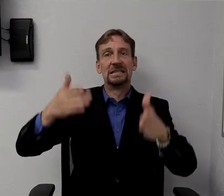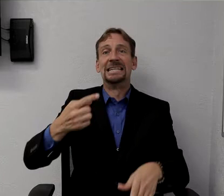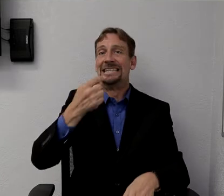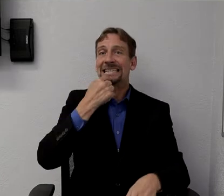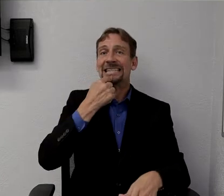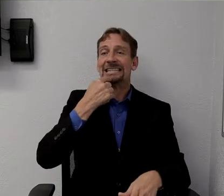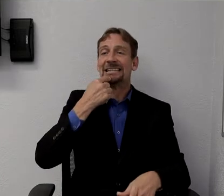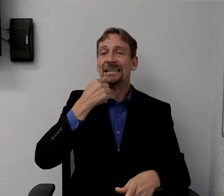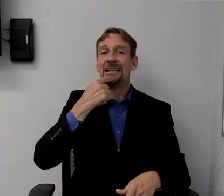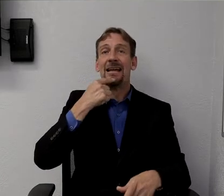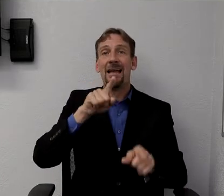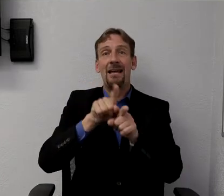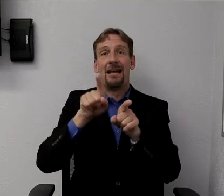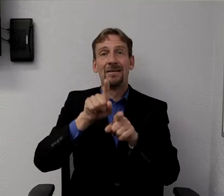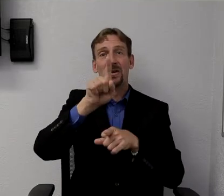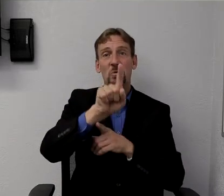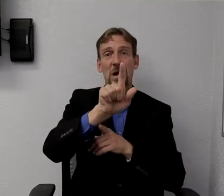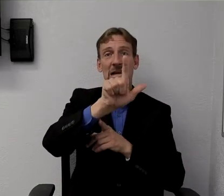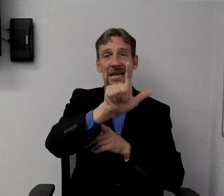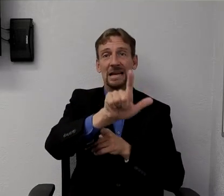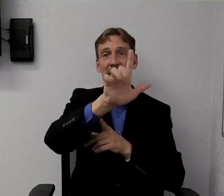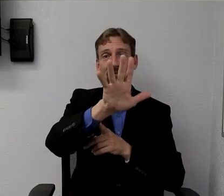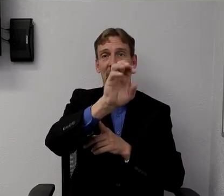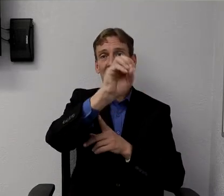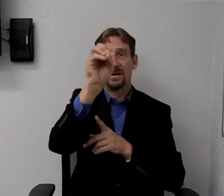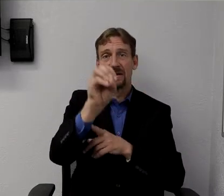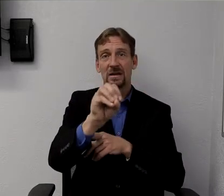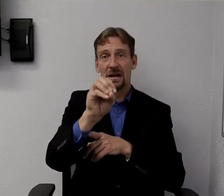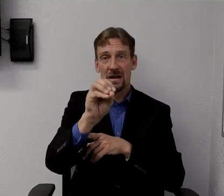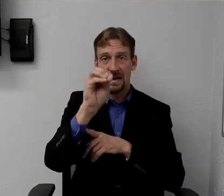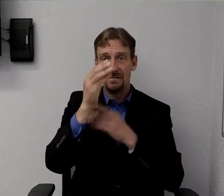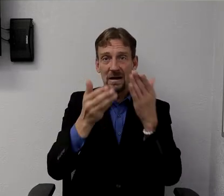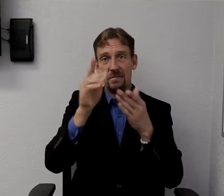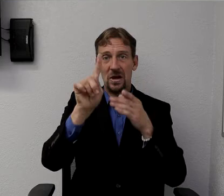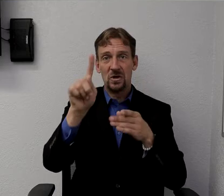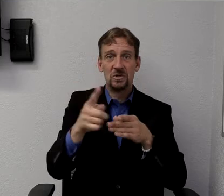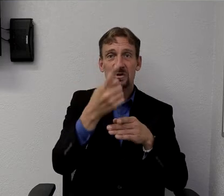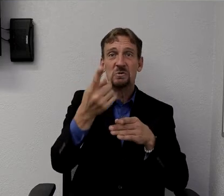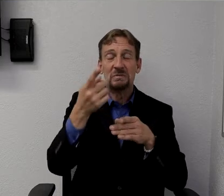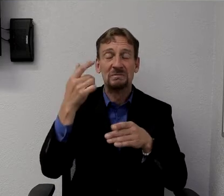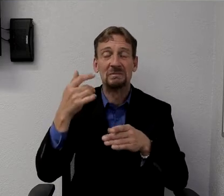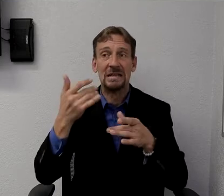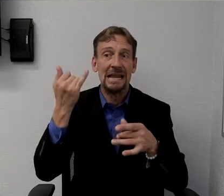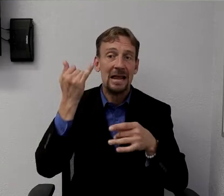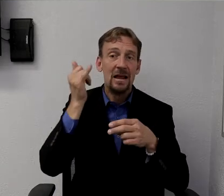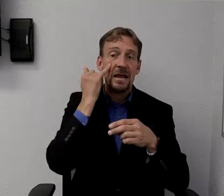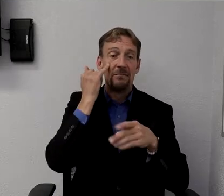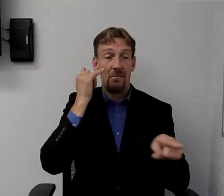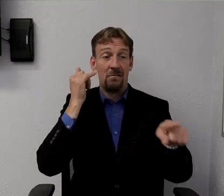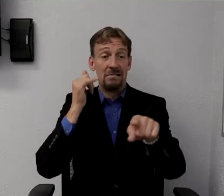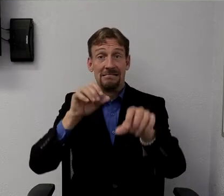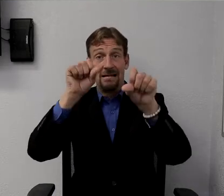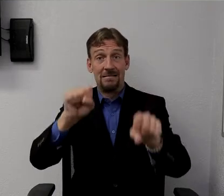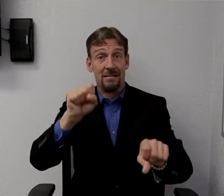infected population may be entirely asymptomatic, meaning that they could have the virus and